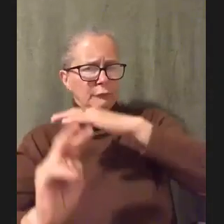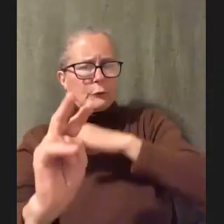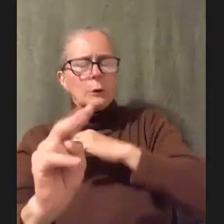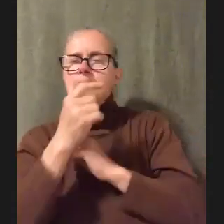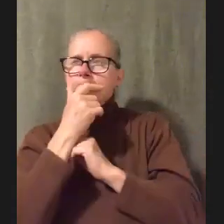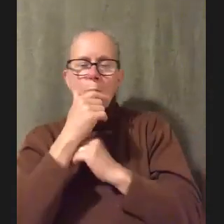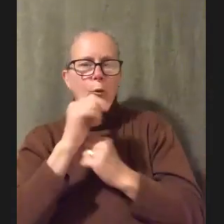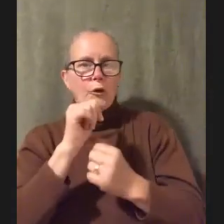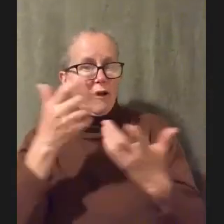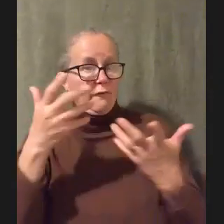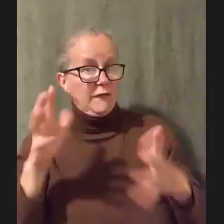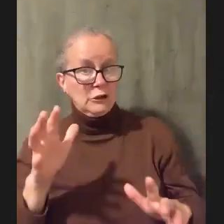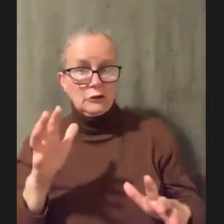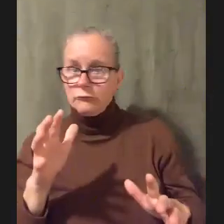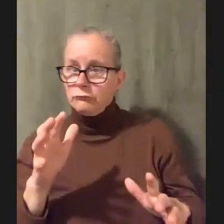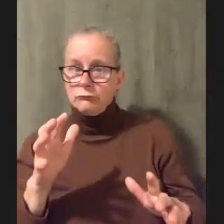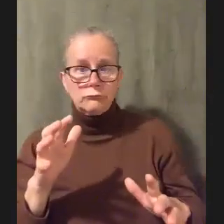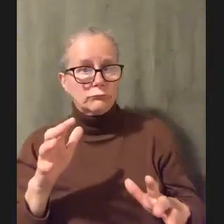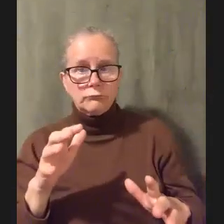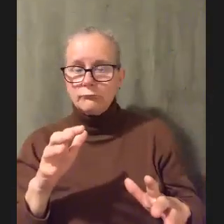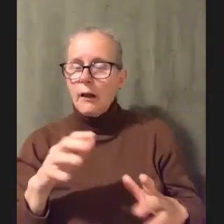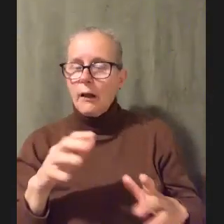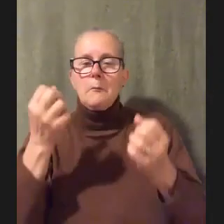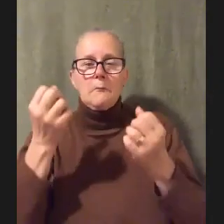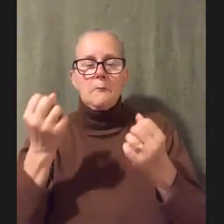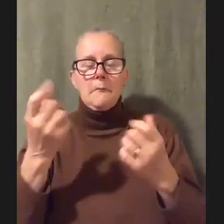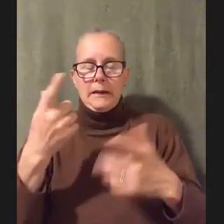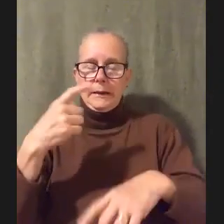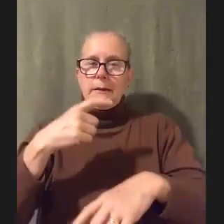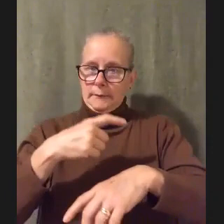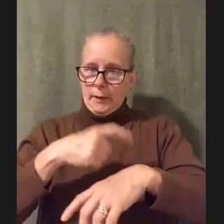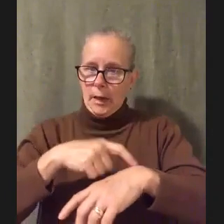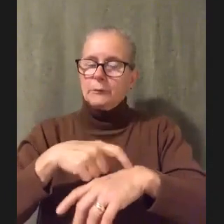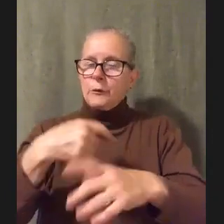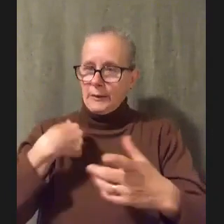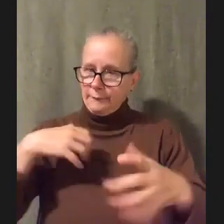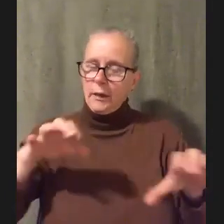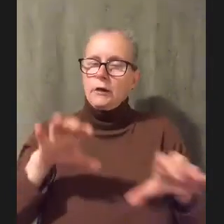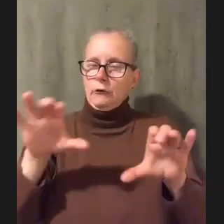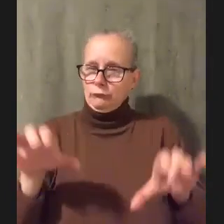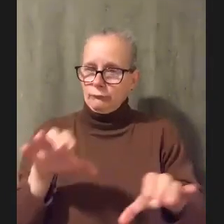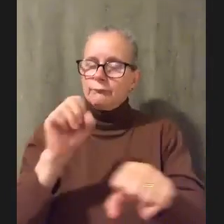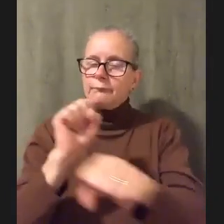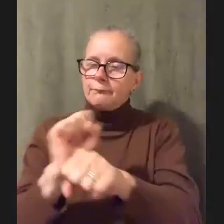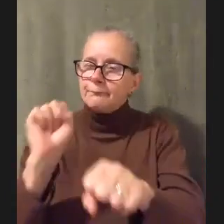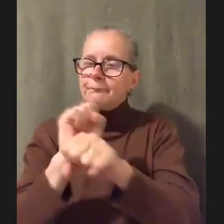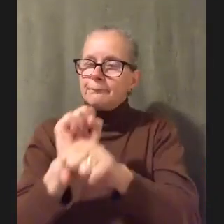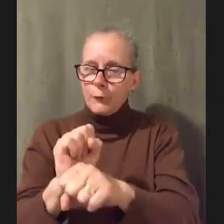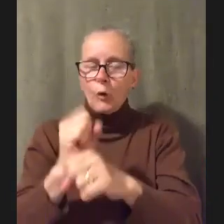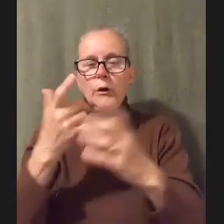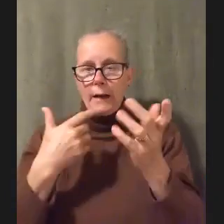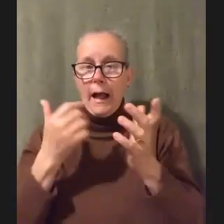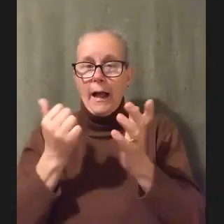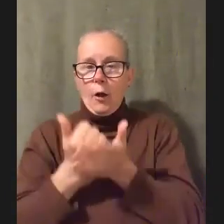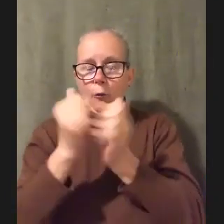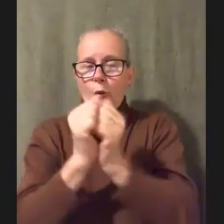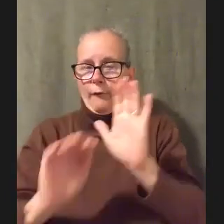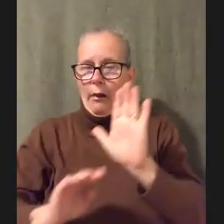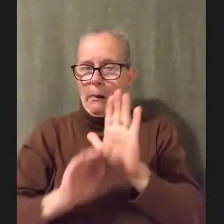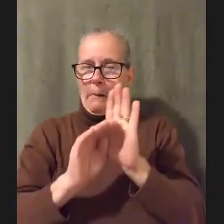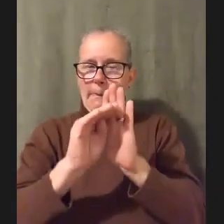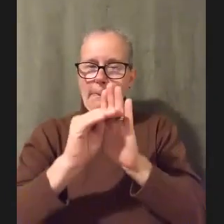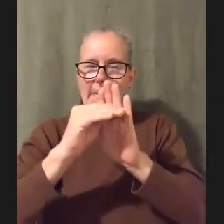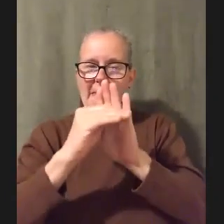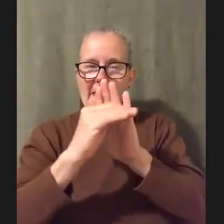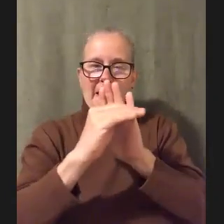this yet. As I mentioned many times, we've done a great job. Our residents have done a great job flattening the curve, but we need to keep going